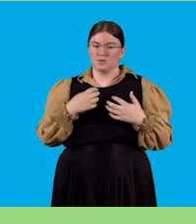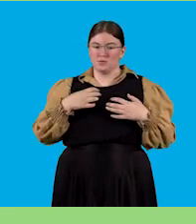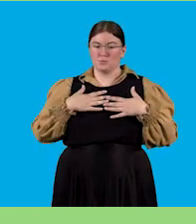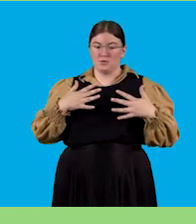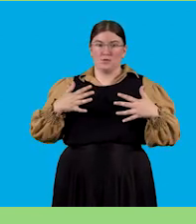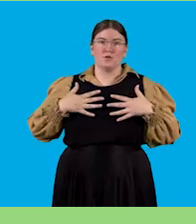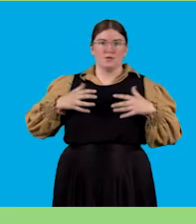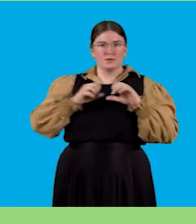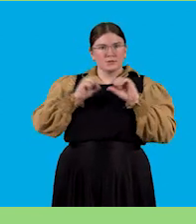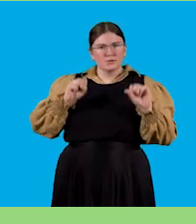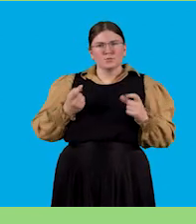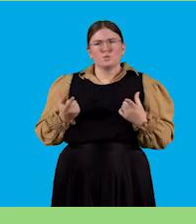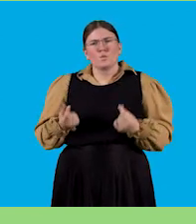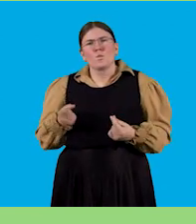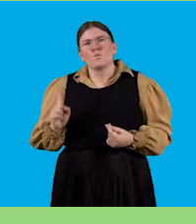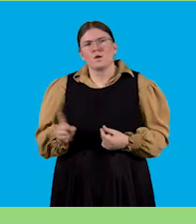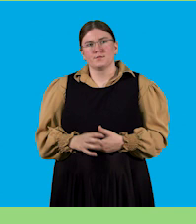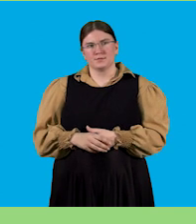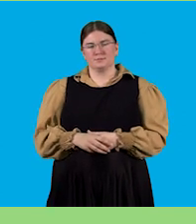the respiratory system.